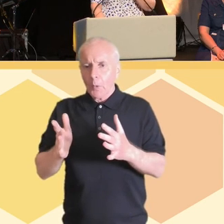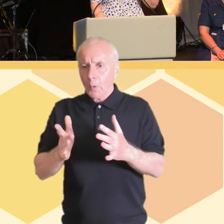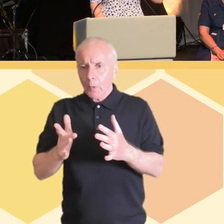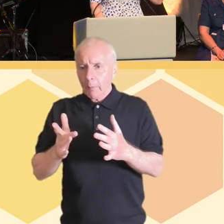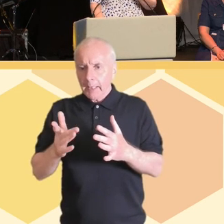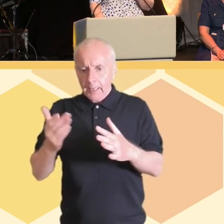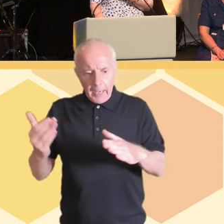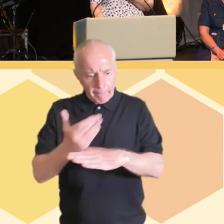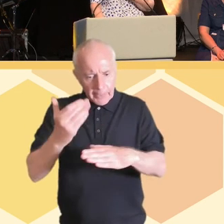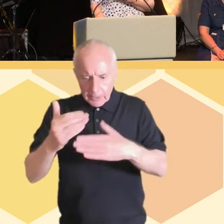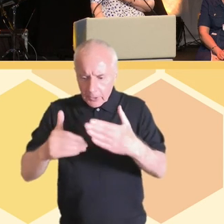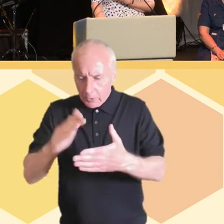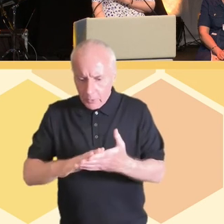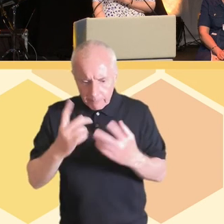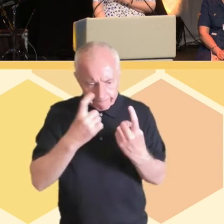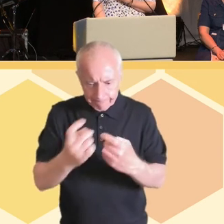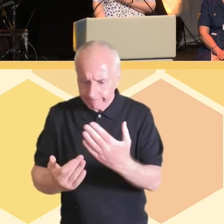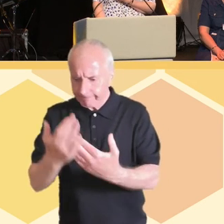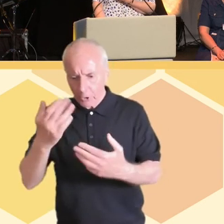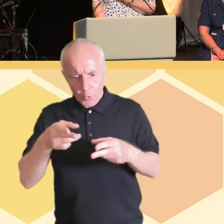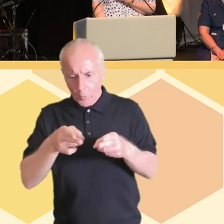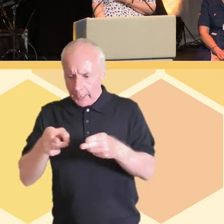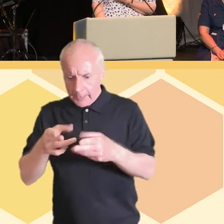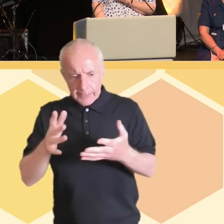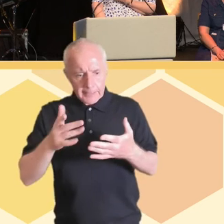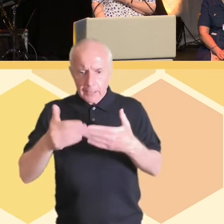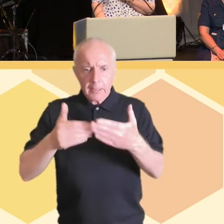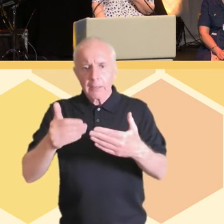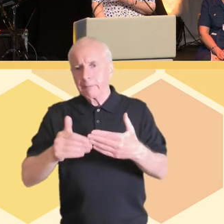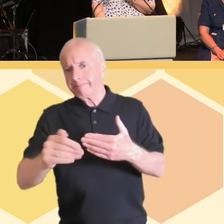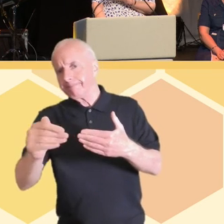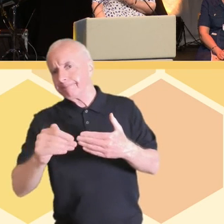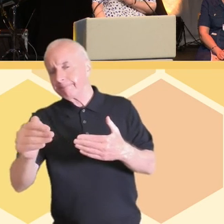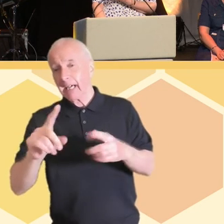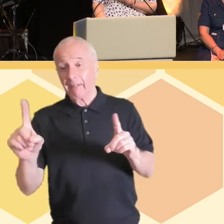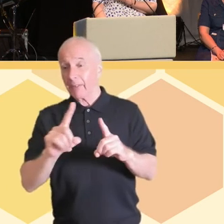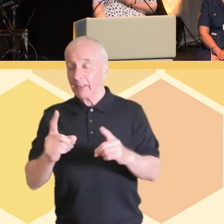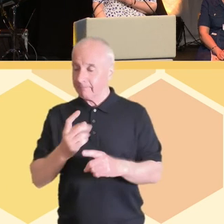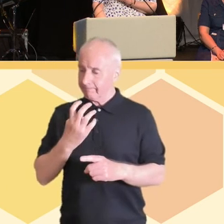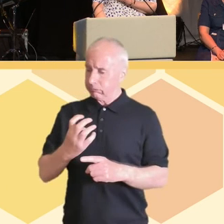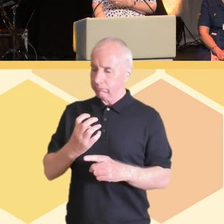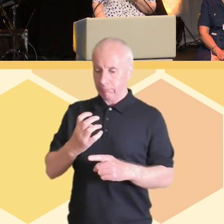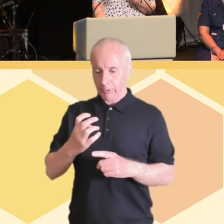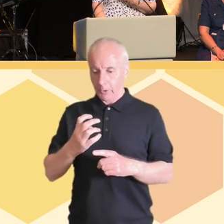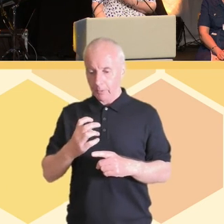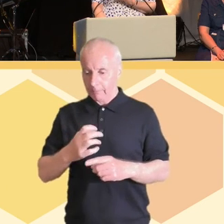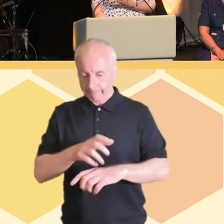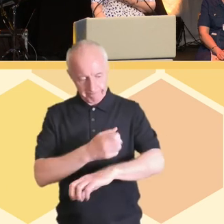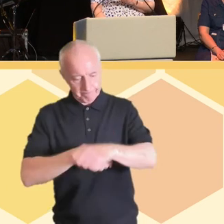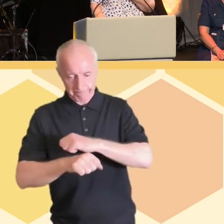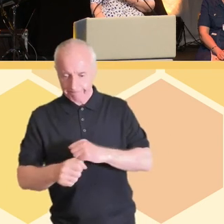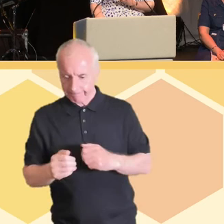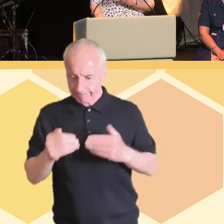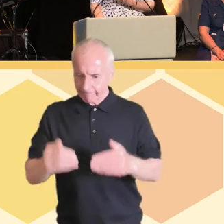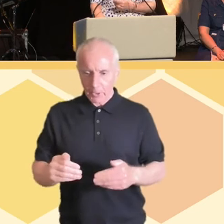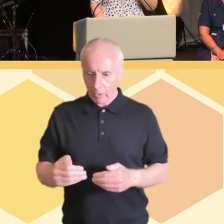to find new ways of being in the season ahead, and to have the courage to step into that and not keep harking